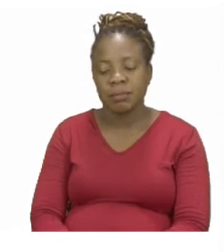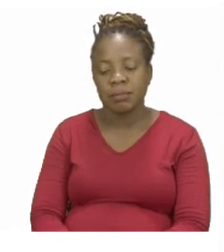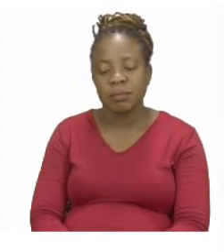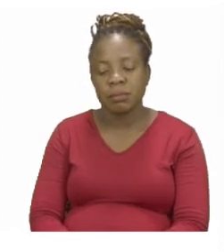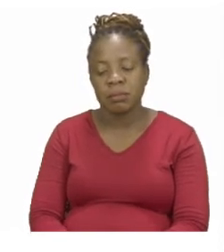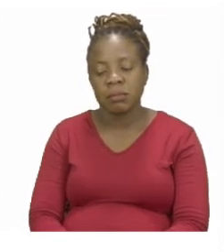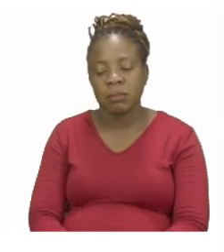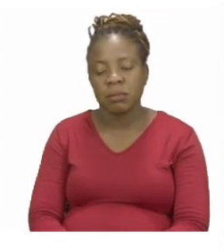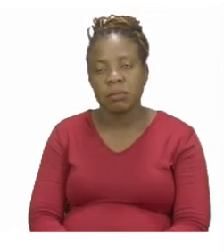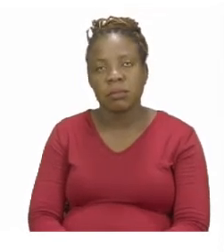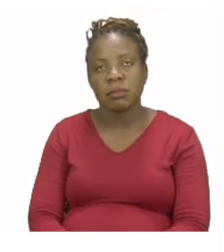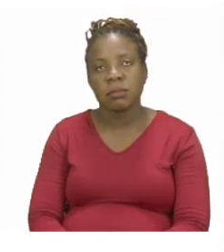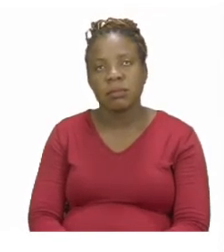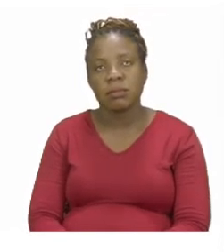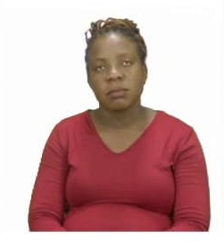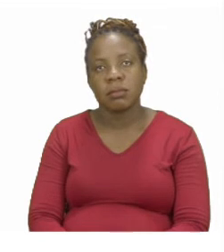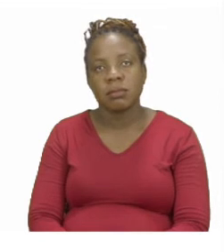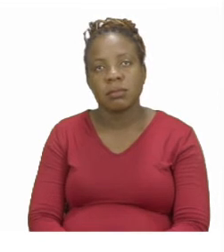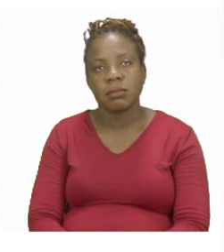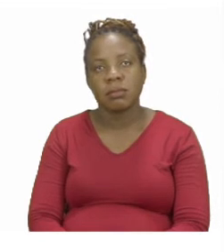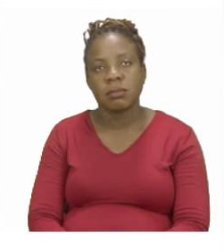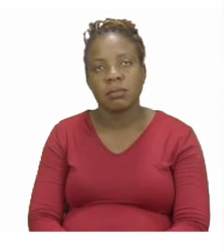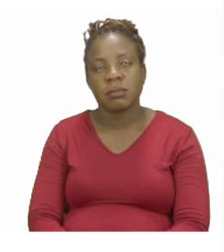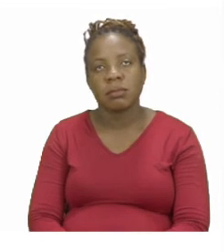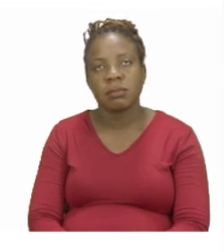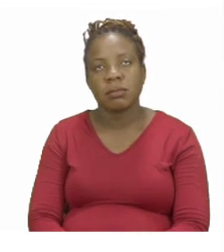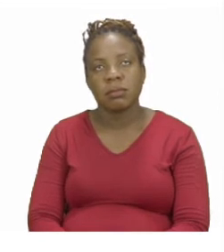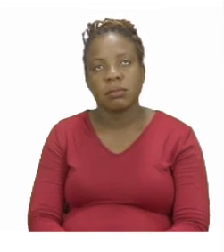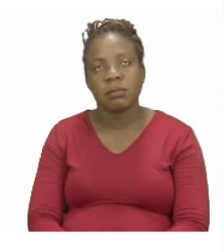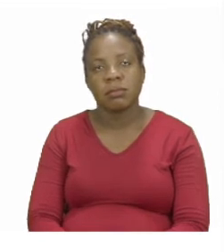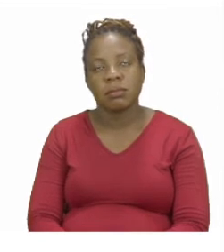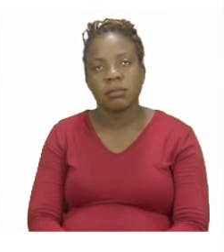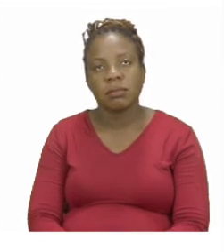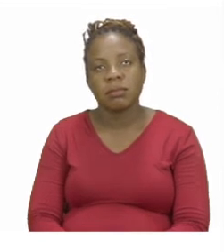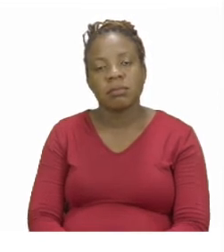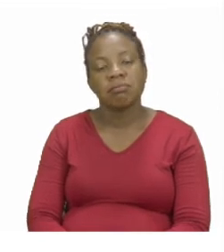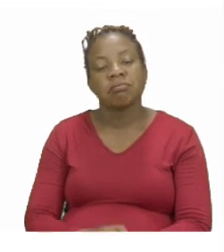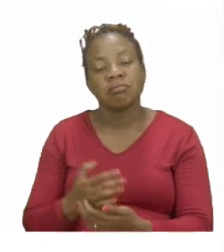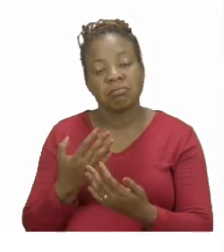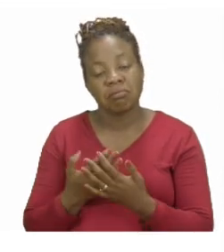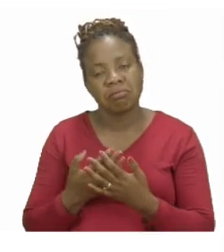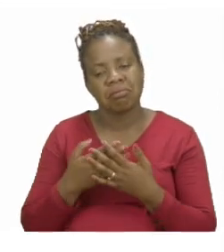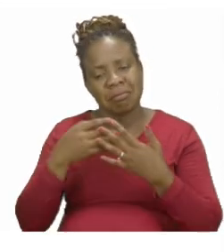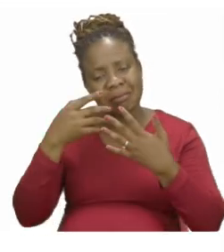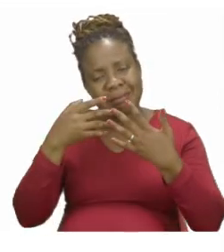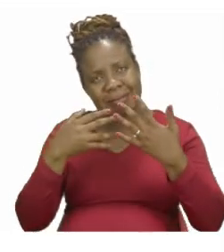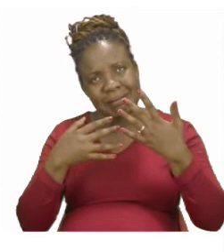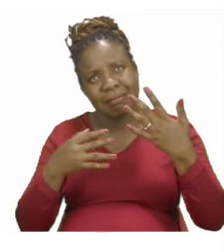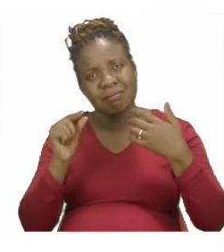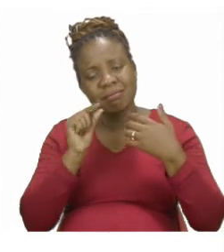snort, and cork. Now these are all the words that we have to find in the word